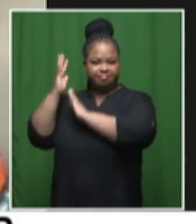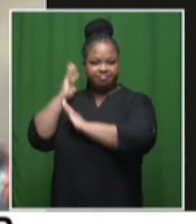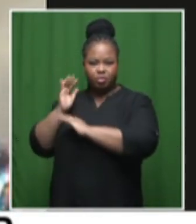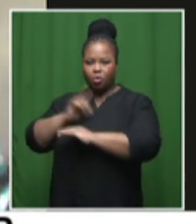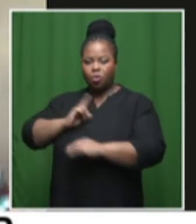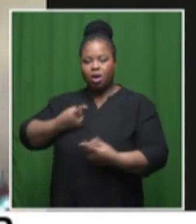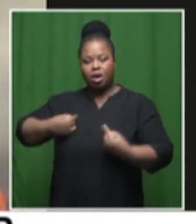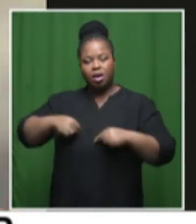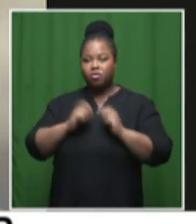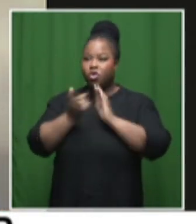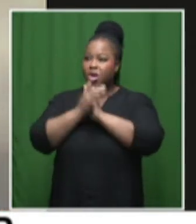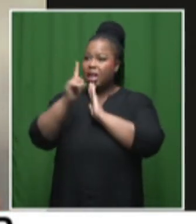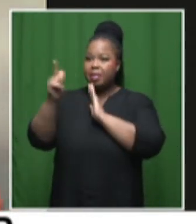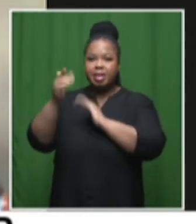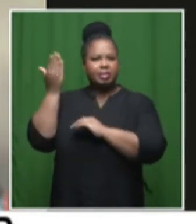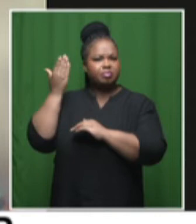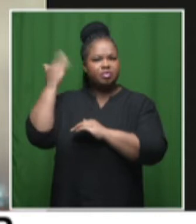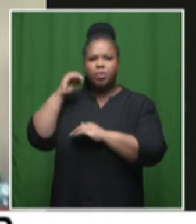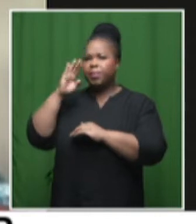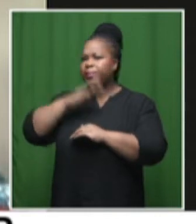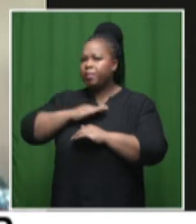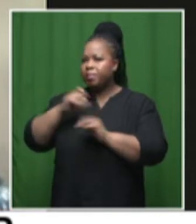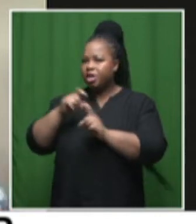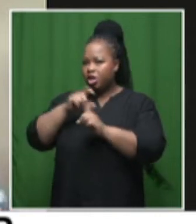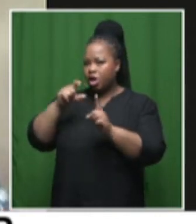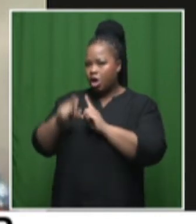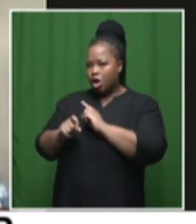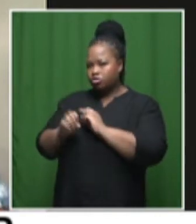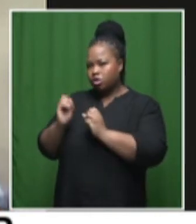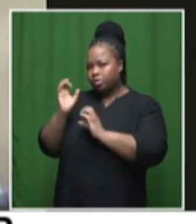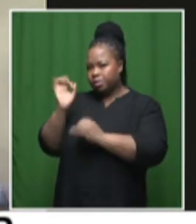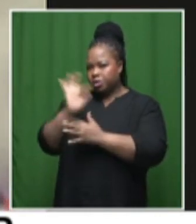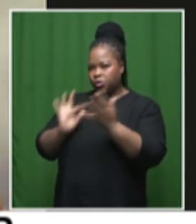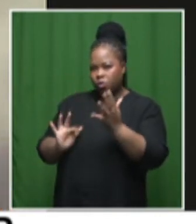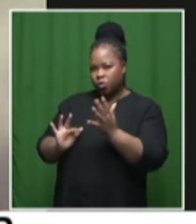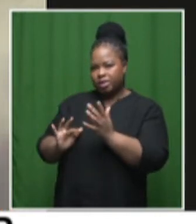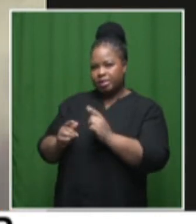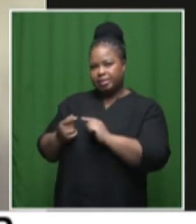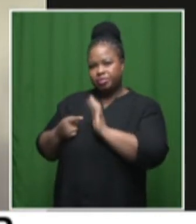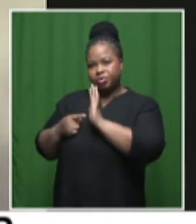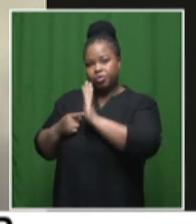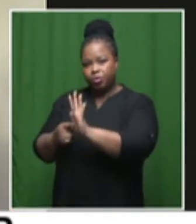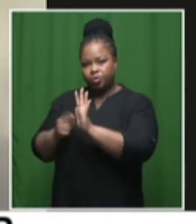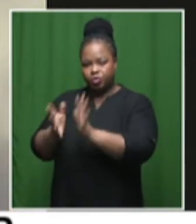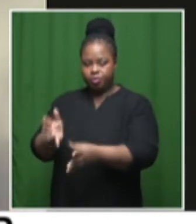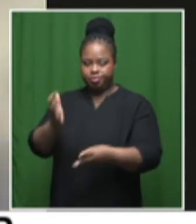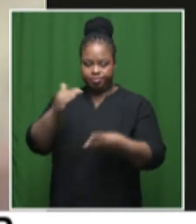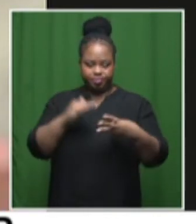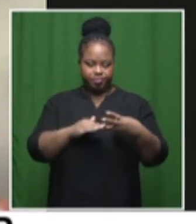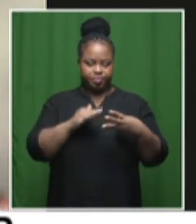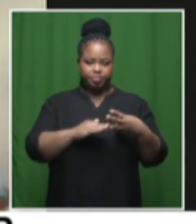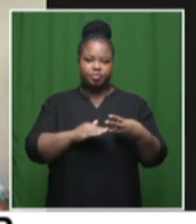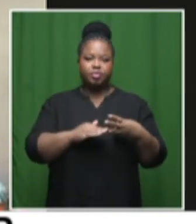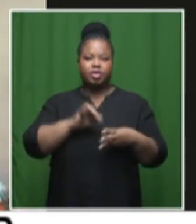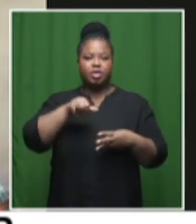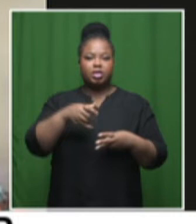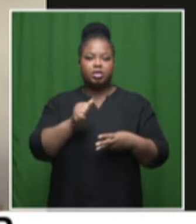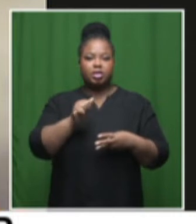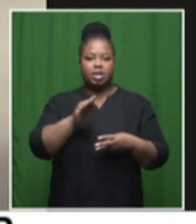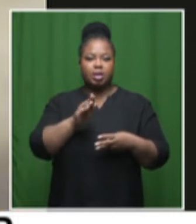have libraries that tell our cultural stories and stories of our heritage. You then move to work like Jabu